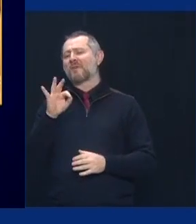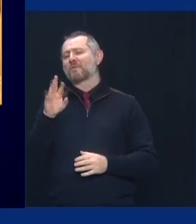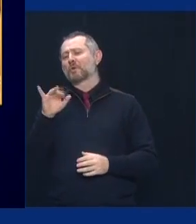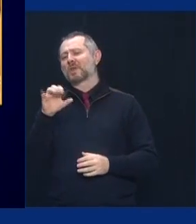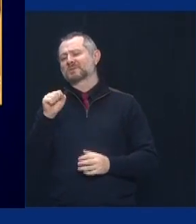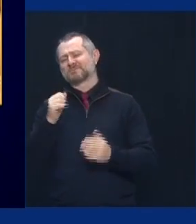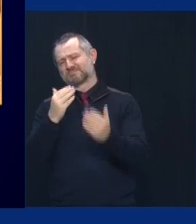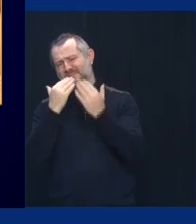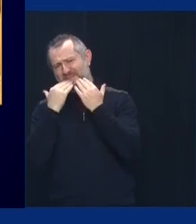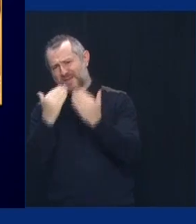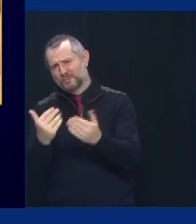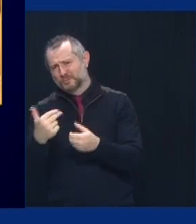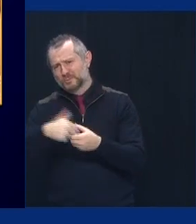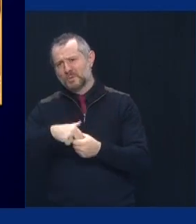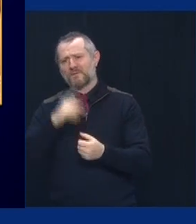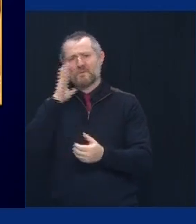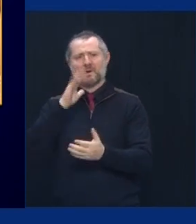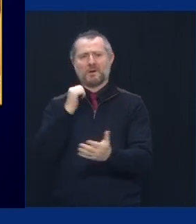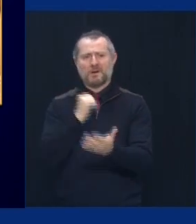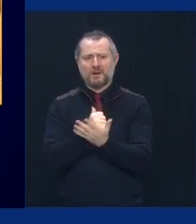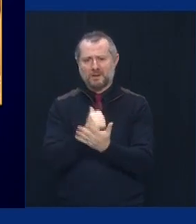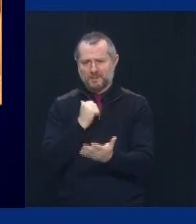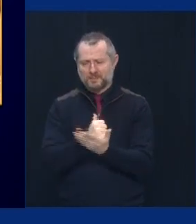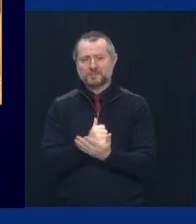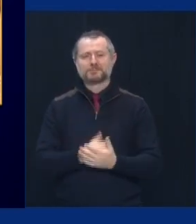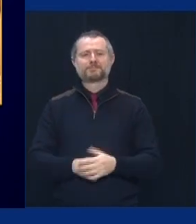thank you for helping assemble today.